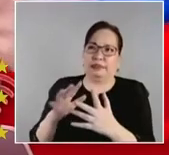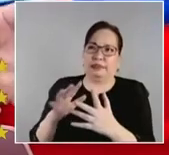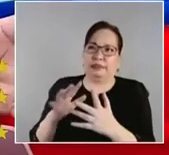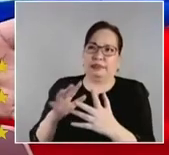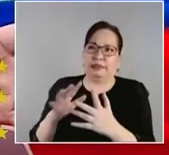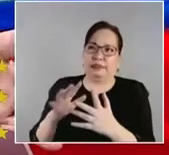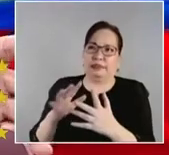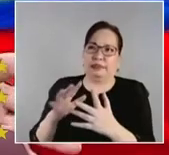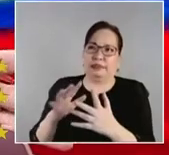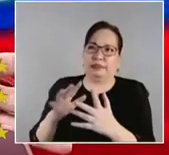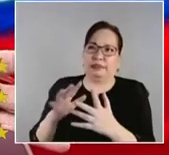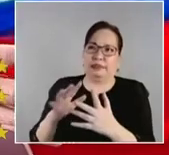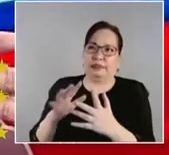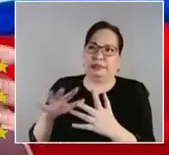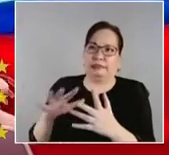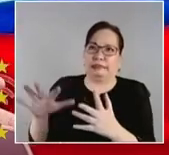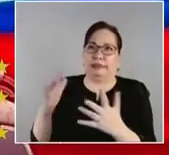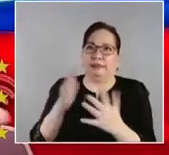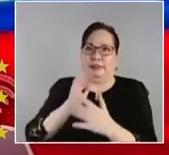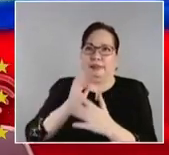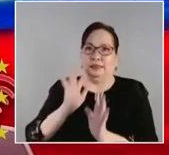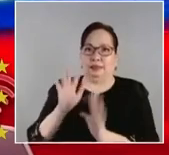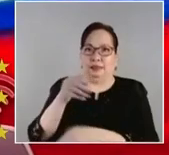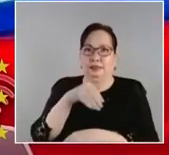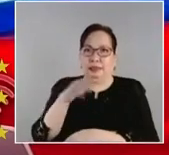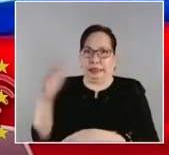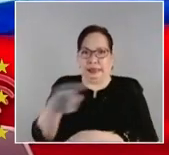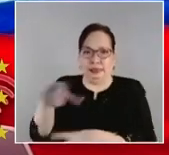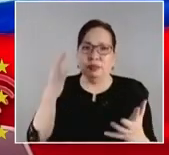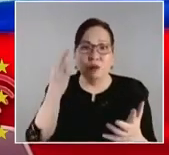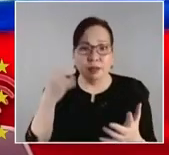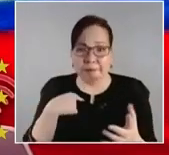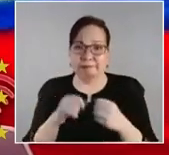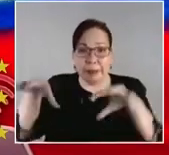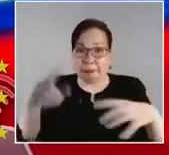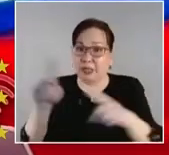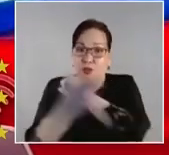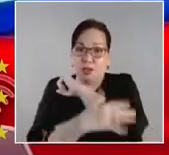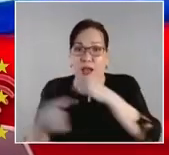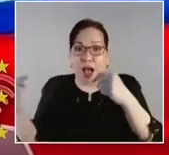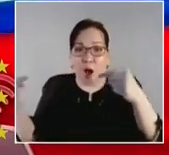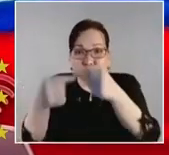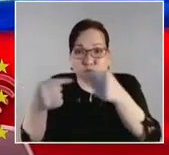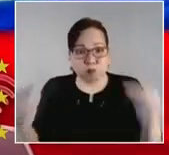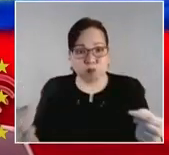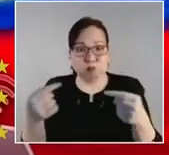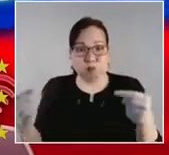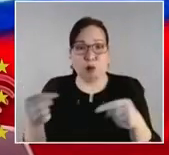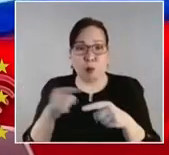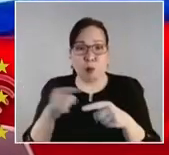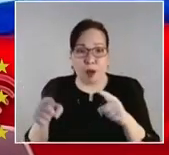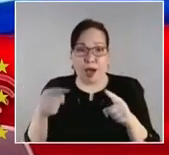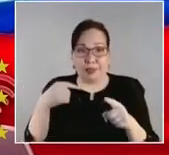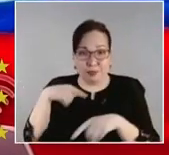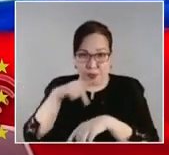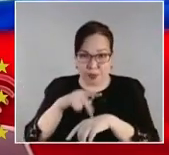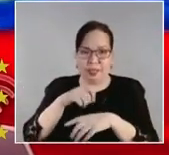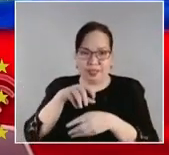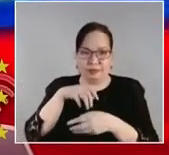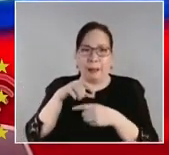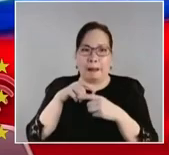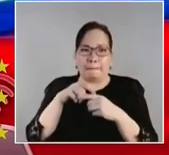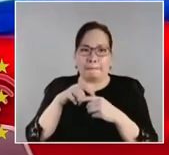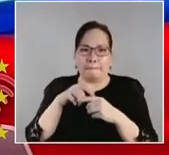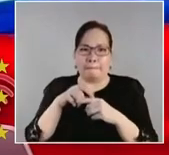mga areas supposedly of conflict. Pero we happen to be in the forefront of the defense of the